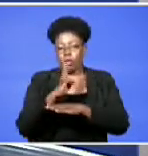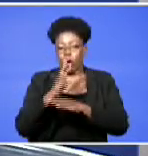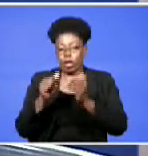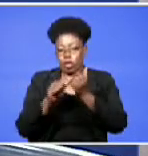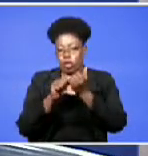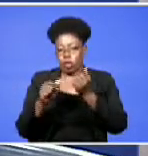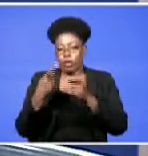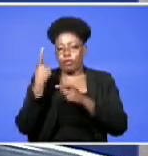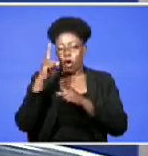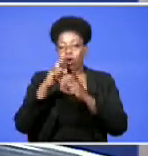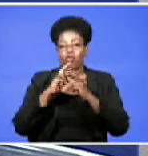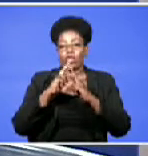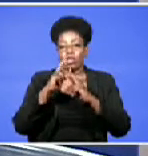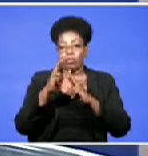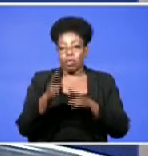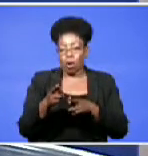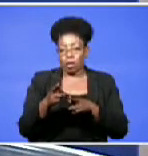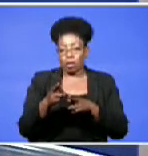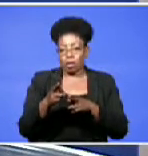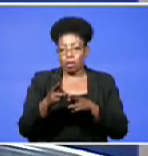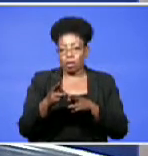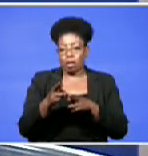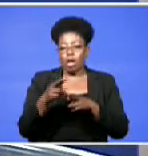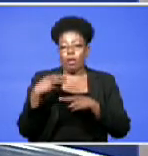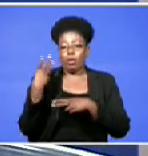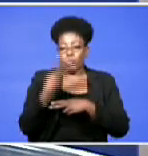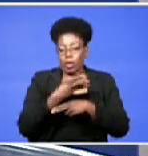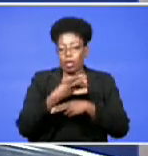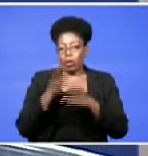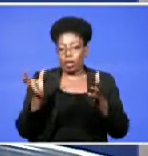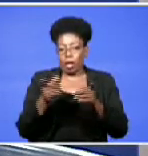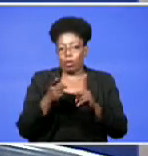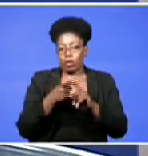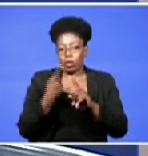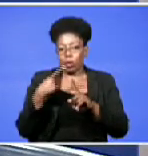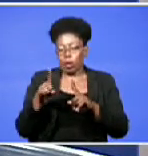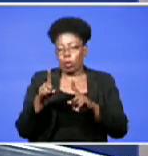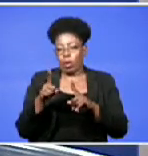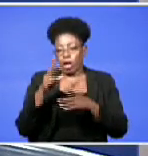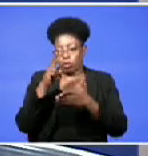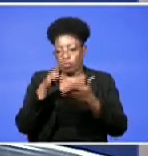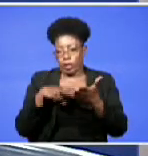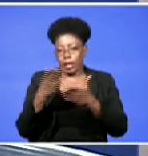response to today's press conference. We were encouraged to refer to their previous statement.